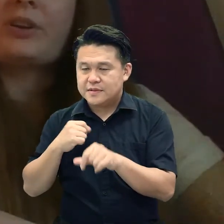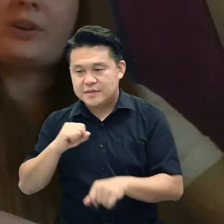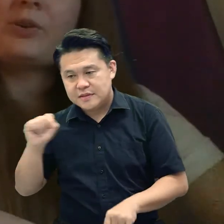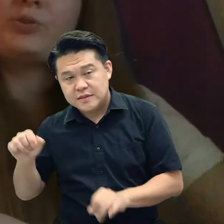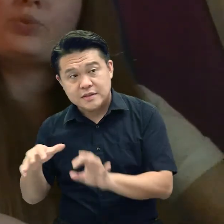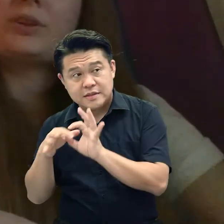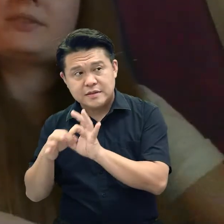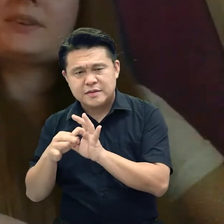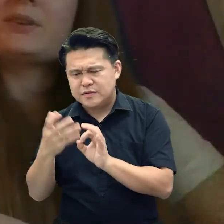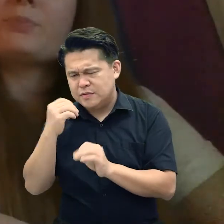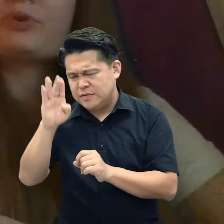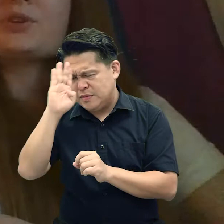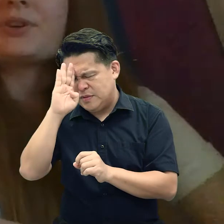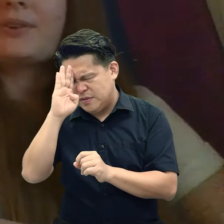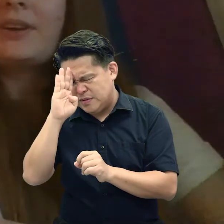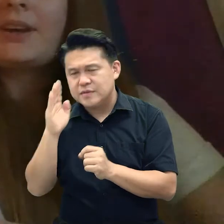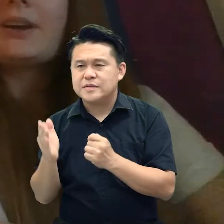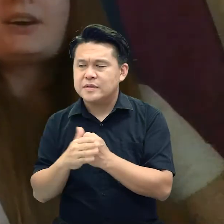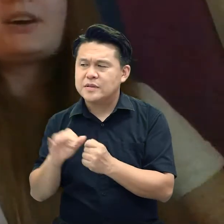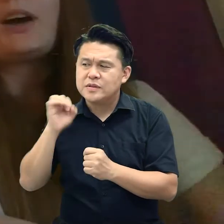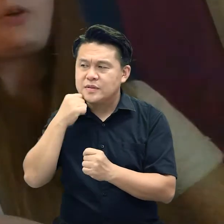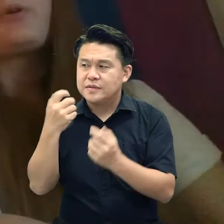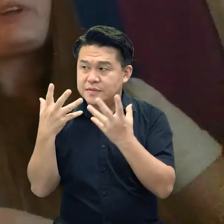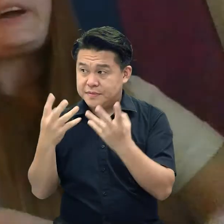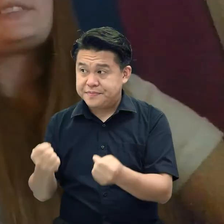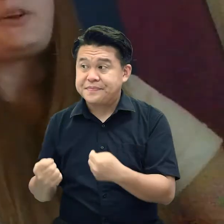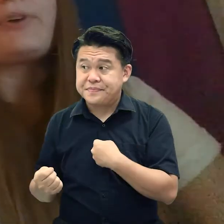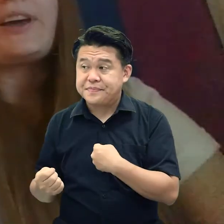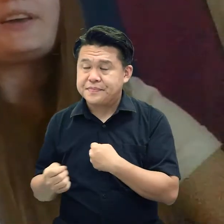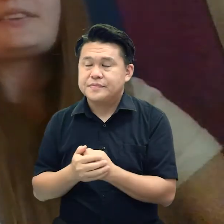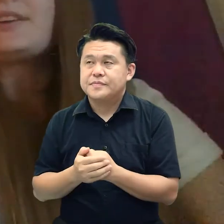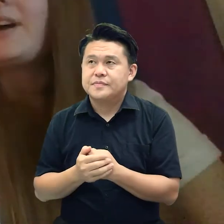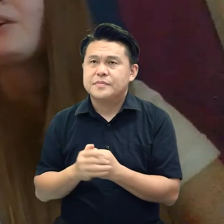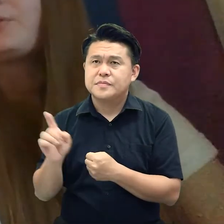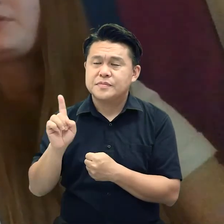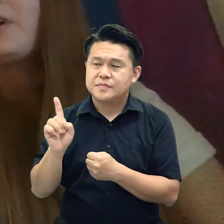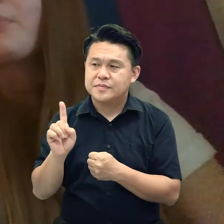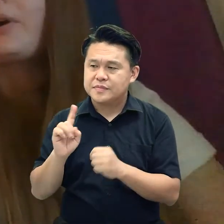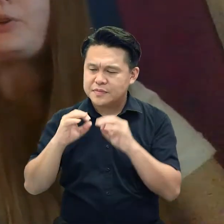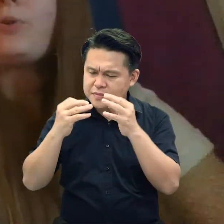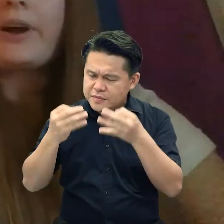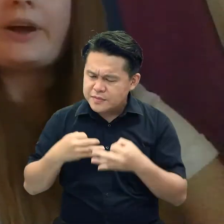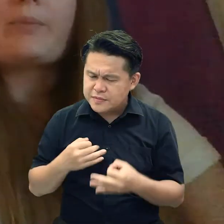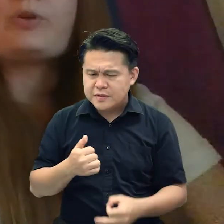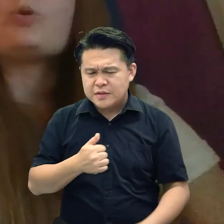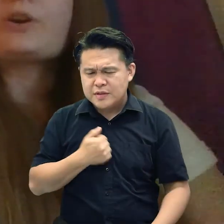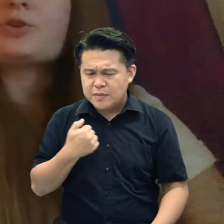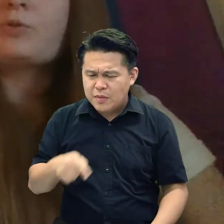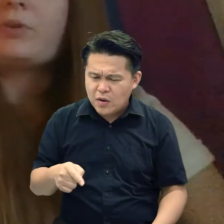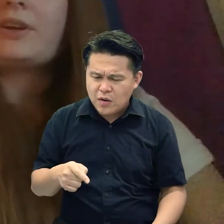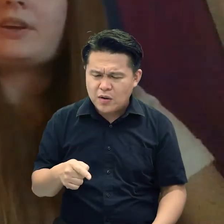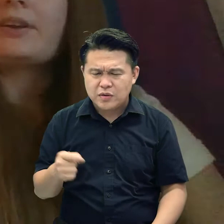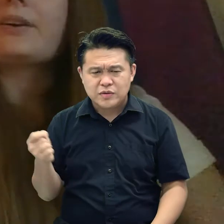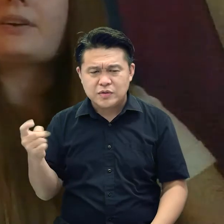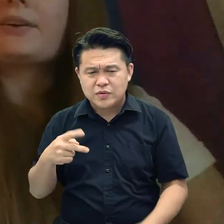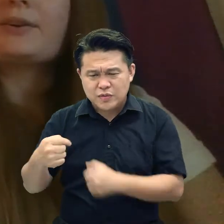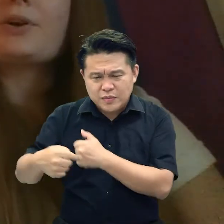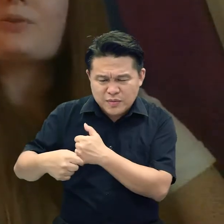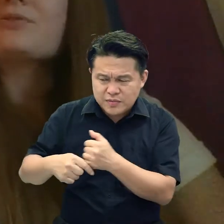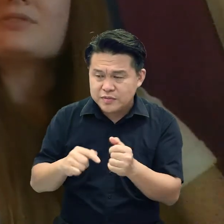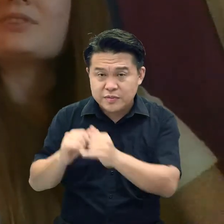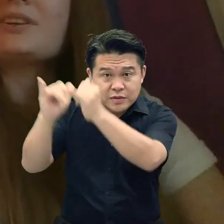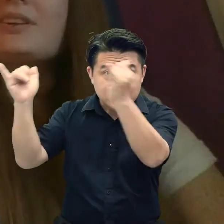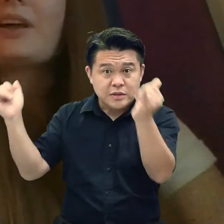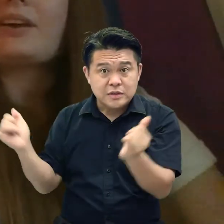I struggle a lot with depression. A lot of like self-hate and doubt about who I am and who I should be in